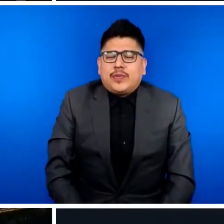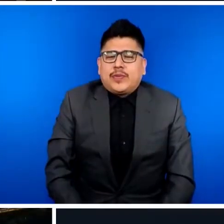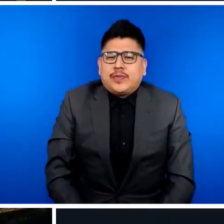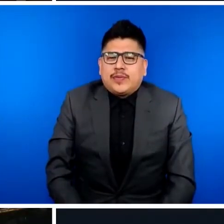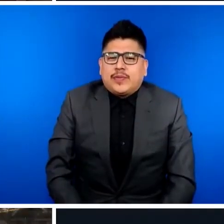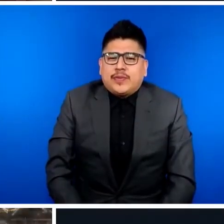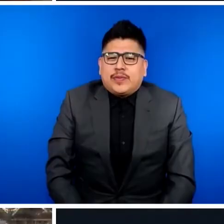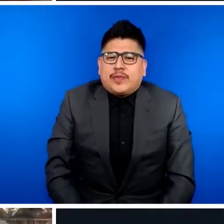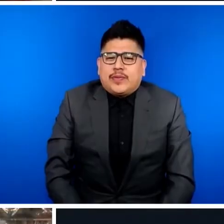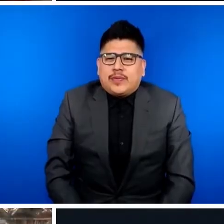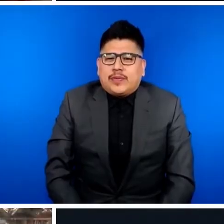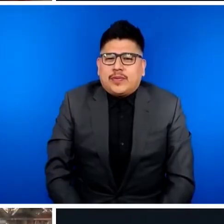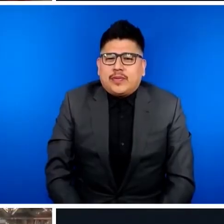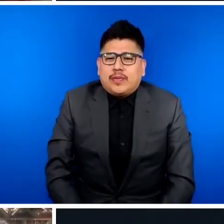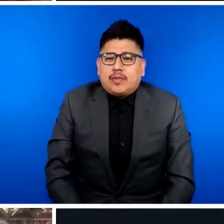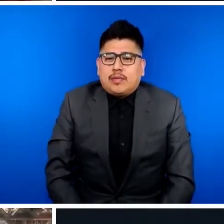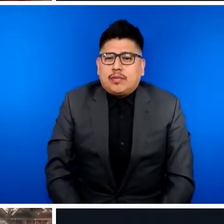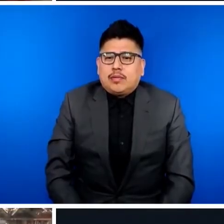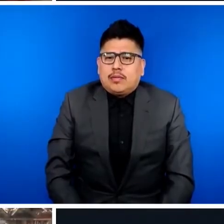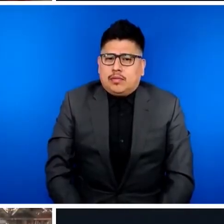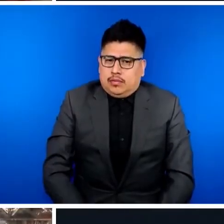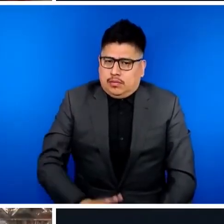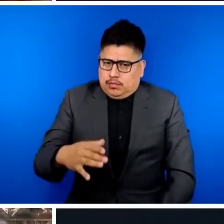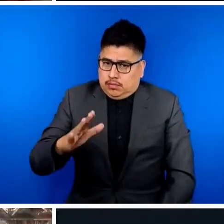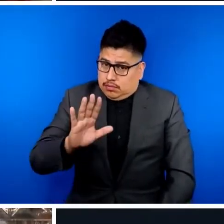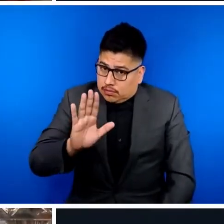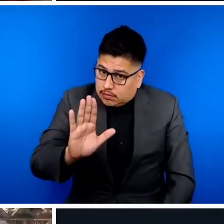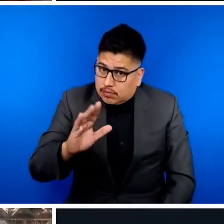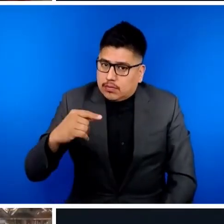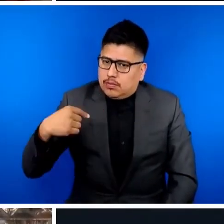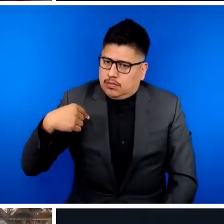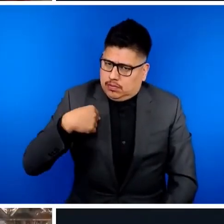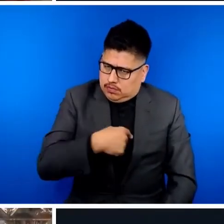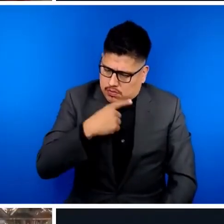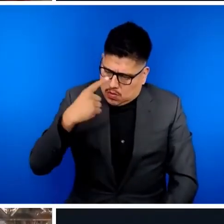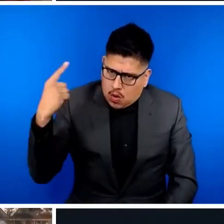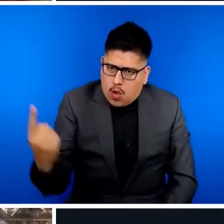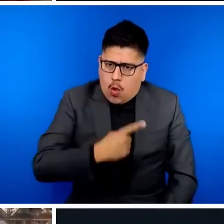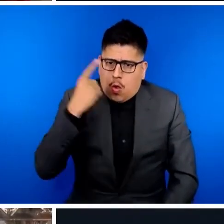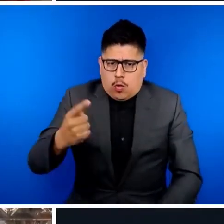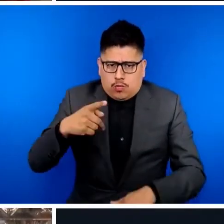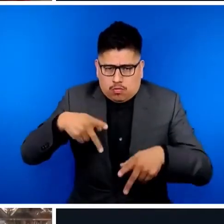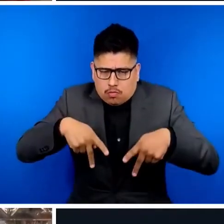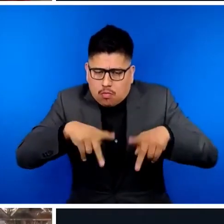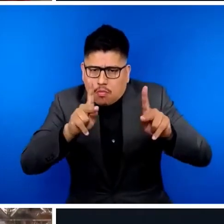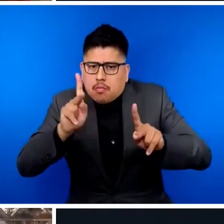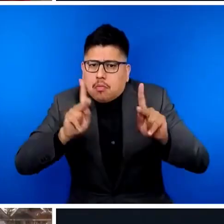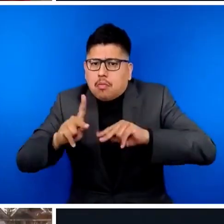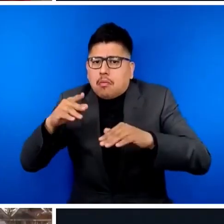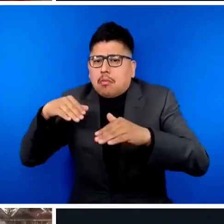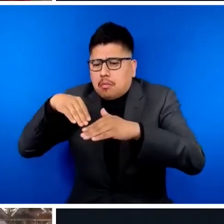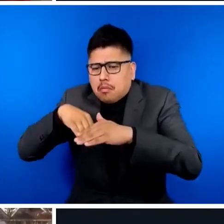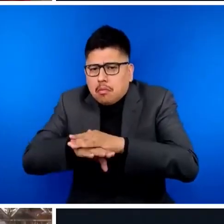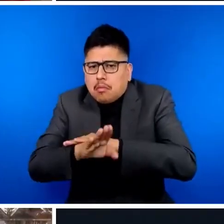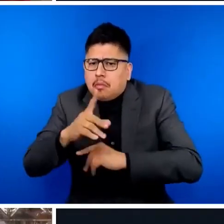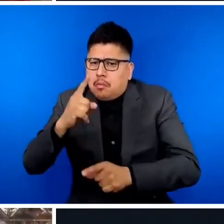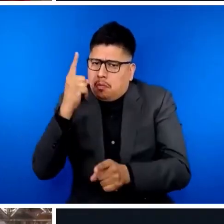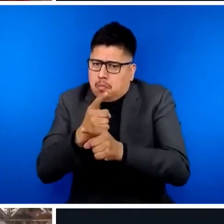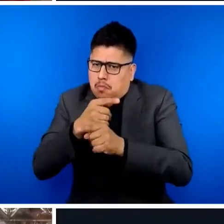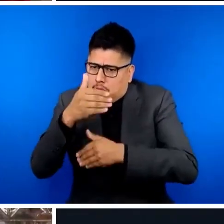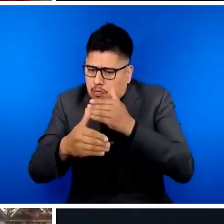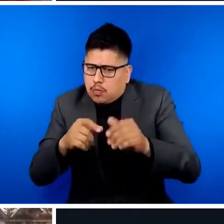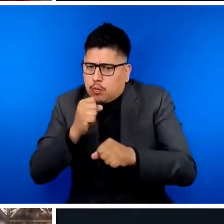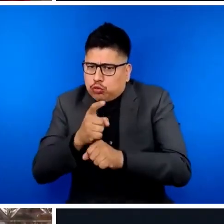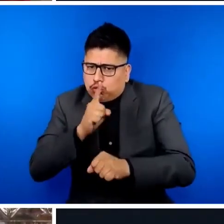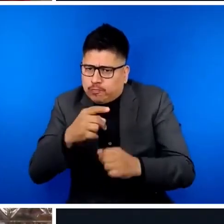But we will always allow people to come in legally, people that will love our country and will work hard to maintain